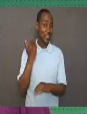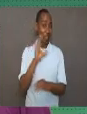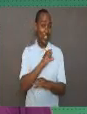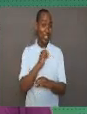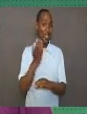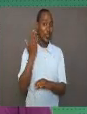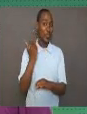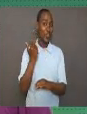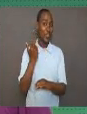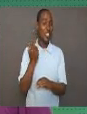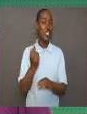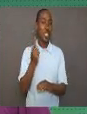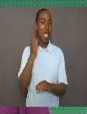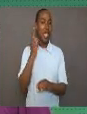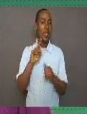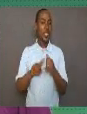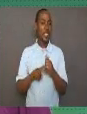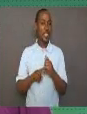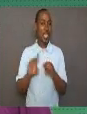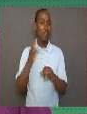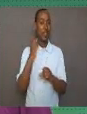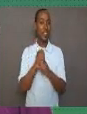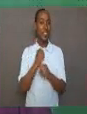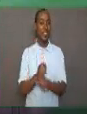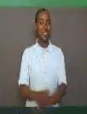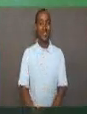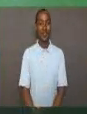us do one last activity.